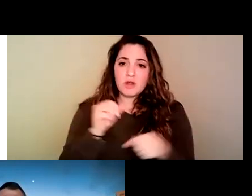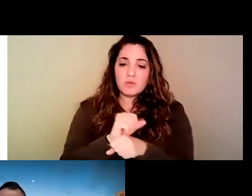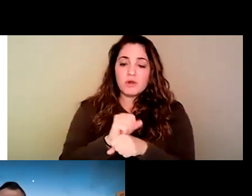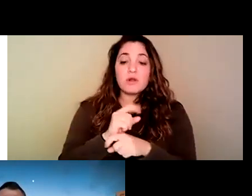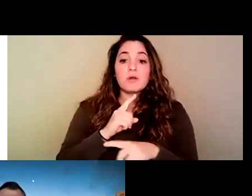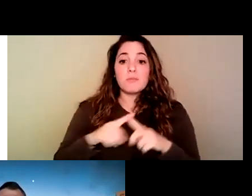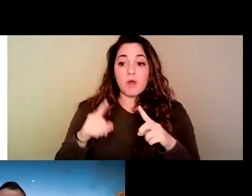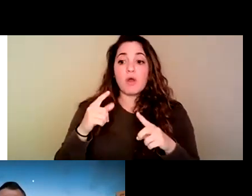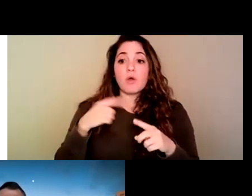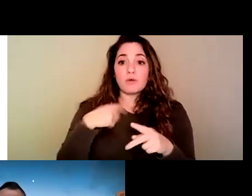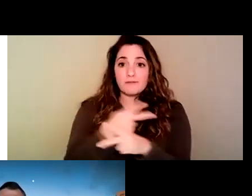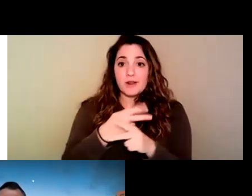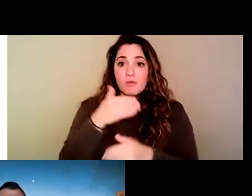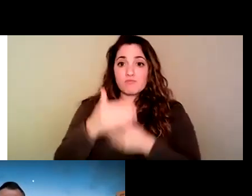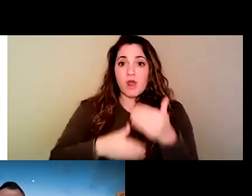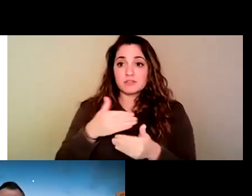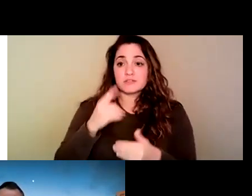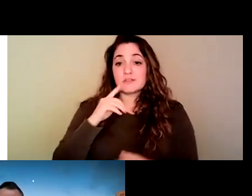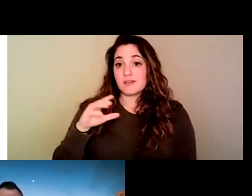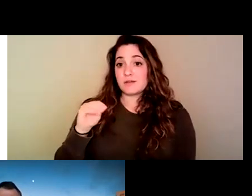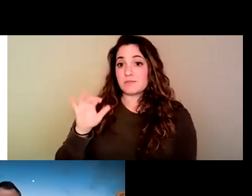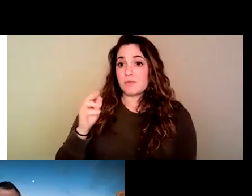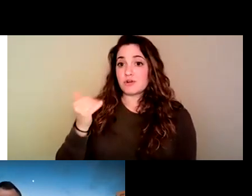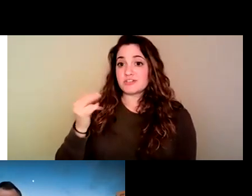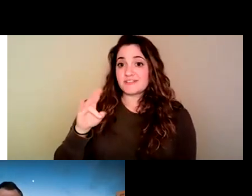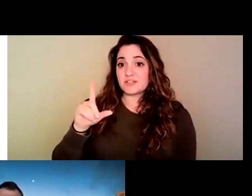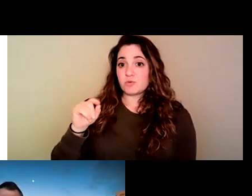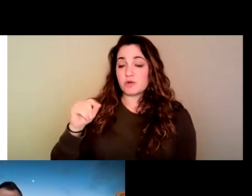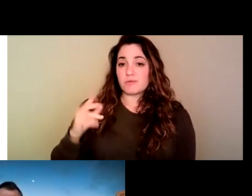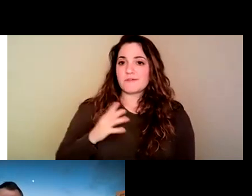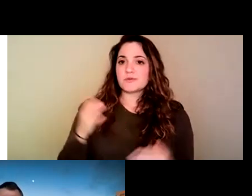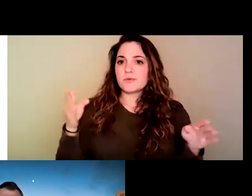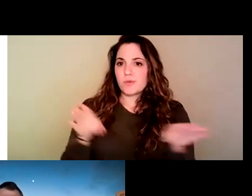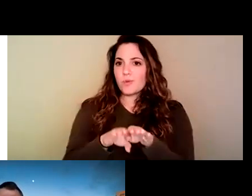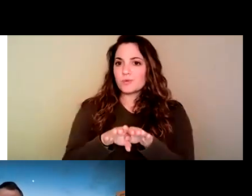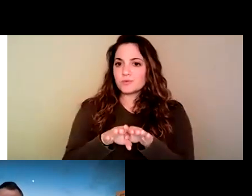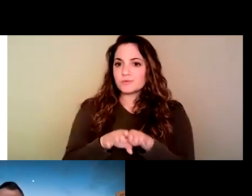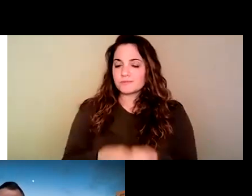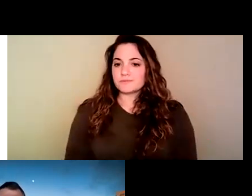process, and we officially closed on March 17th, 2020.